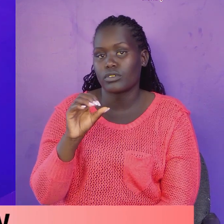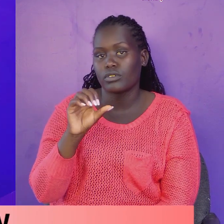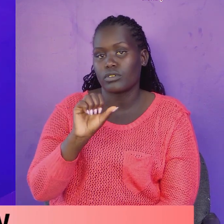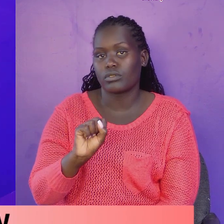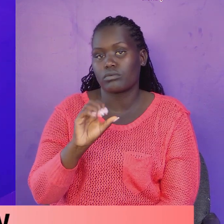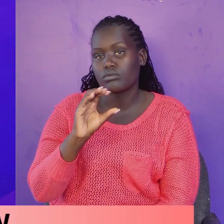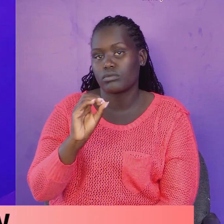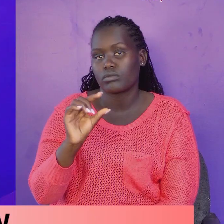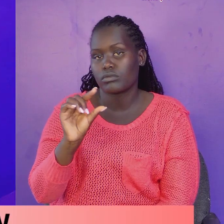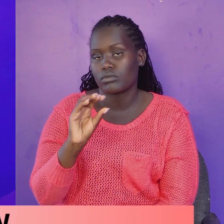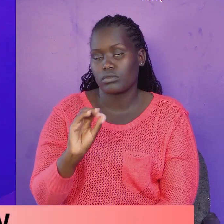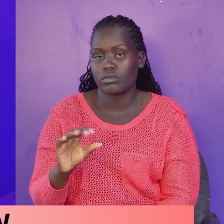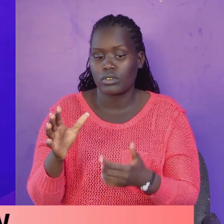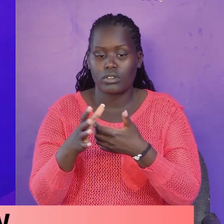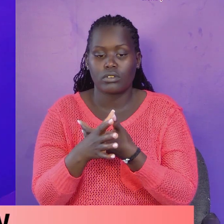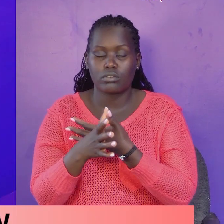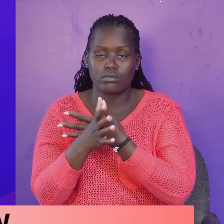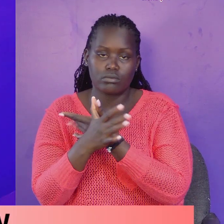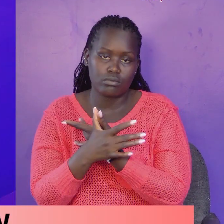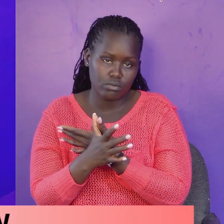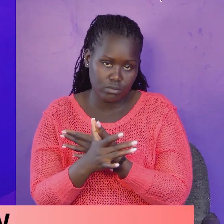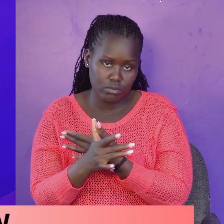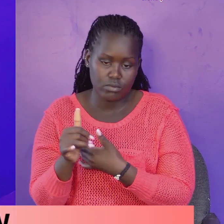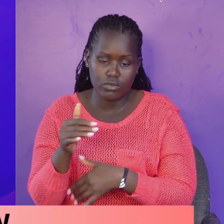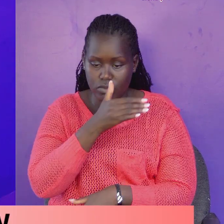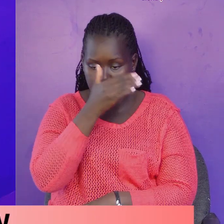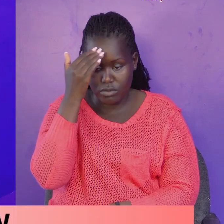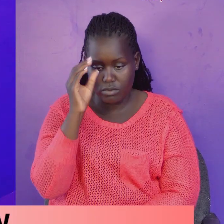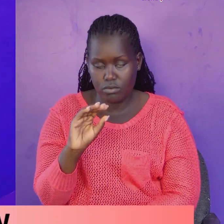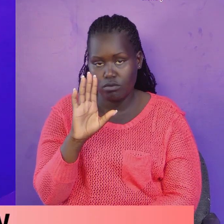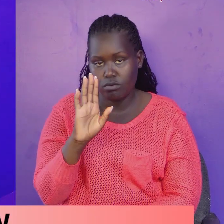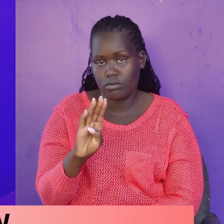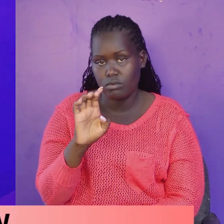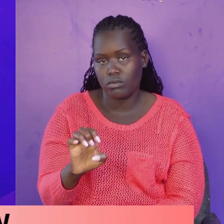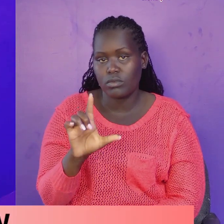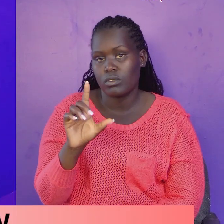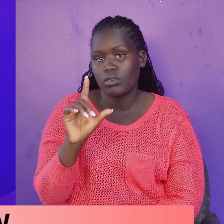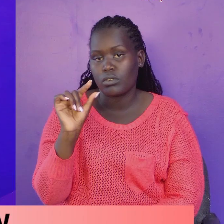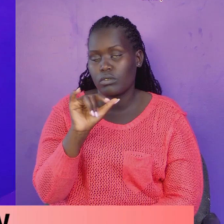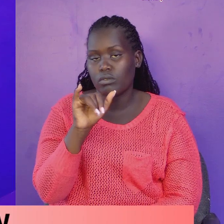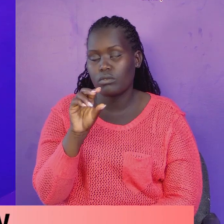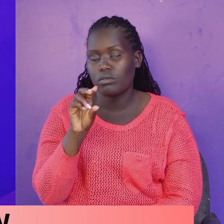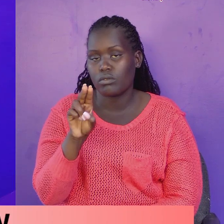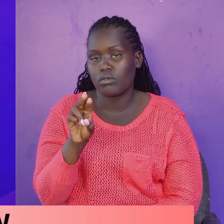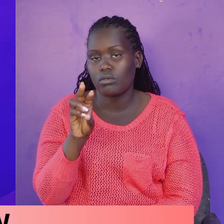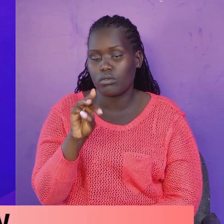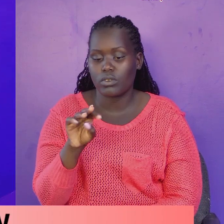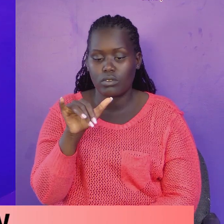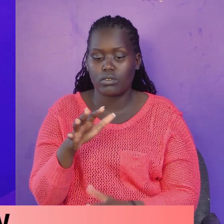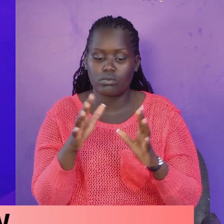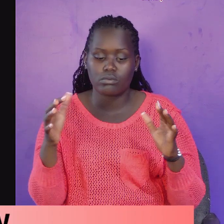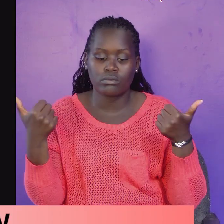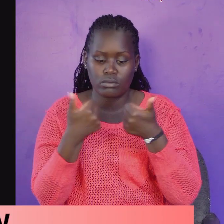Germany is going to face Northern Ireland. Not forgetting, Belgium is going to face Wales. Those are the big